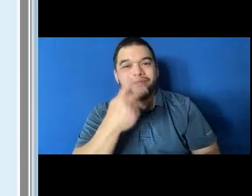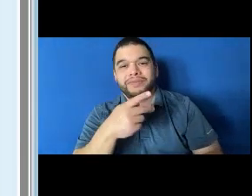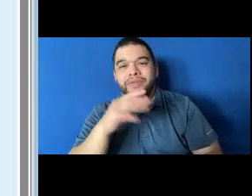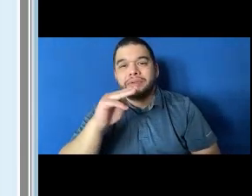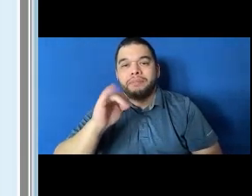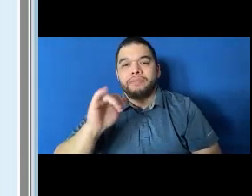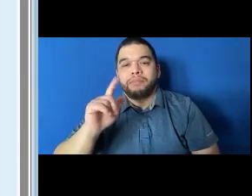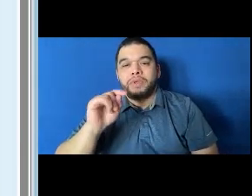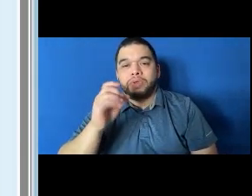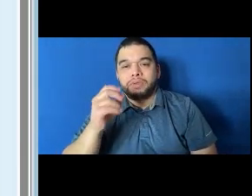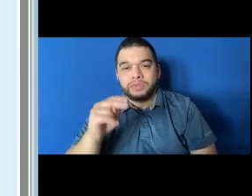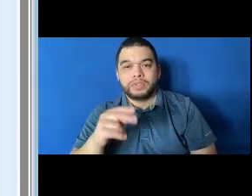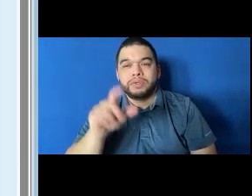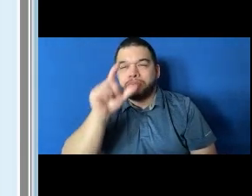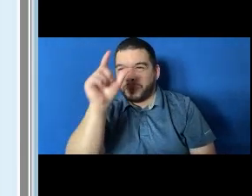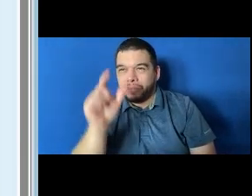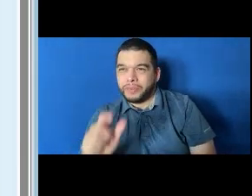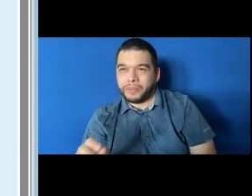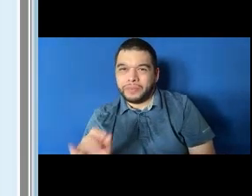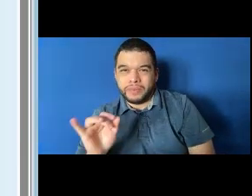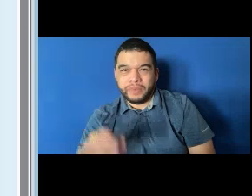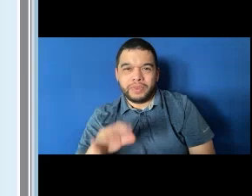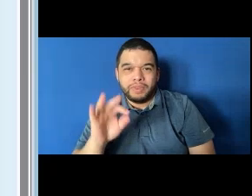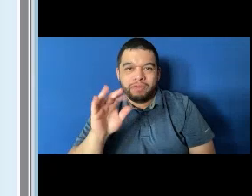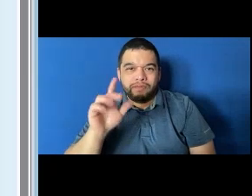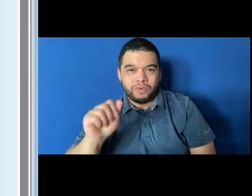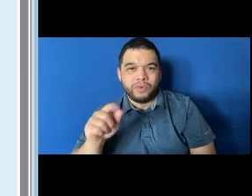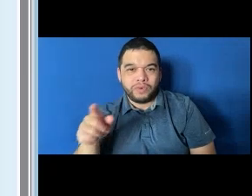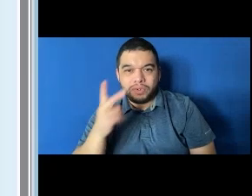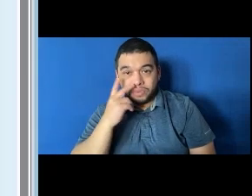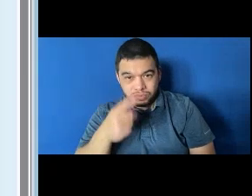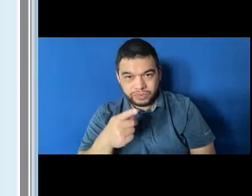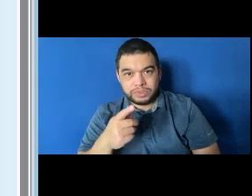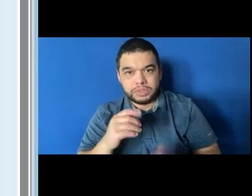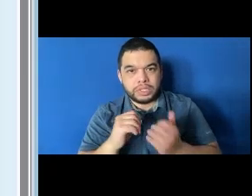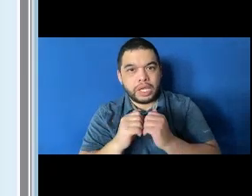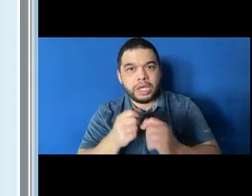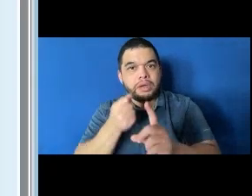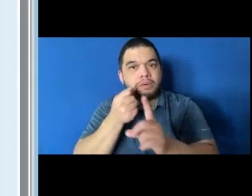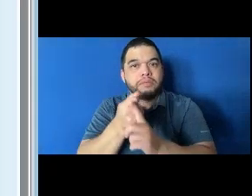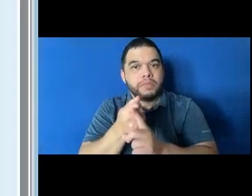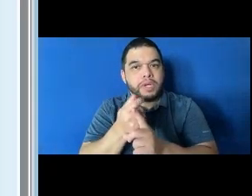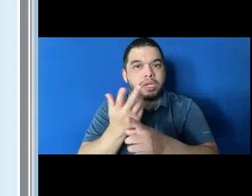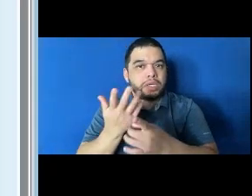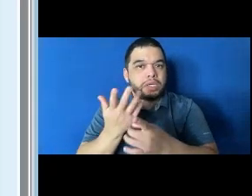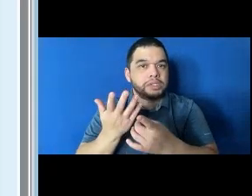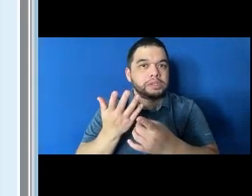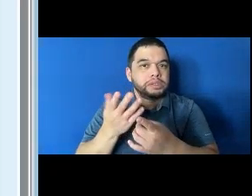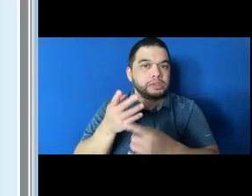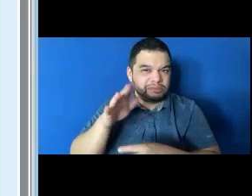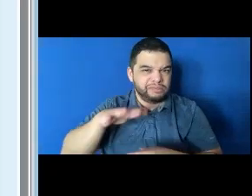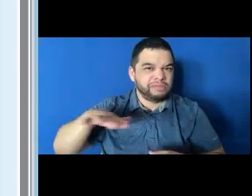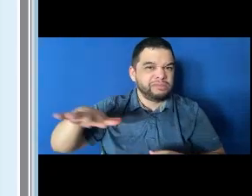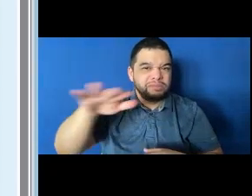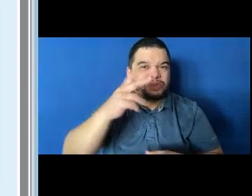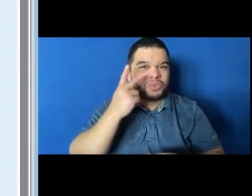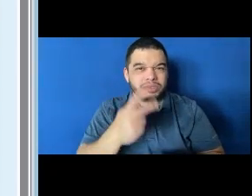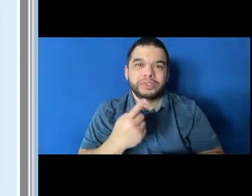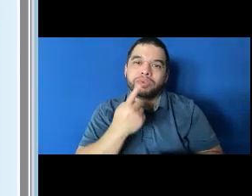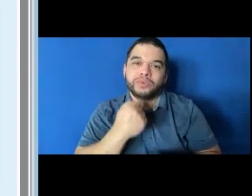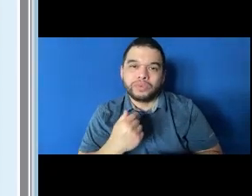one that is affecting the Florida Peninsula is Milton, and you can see the impacts, what the